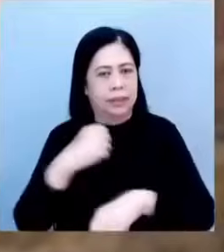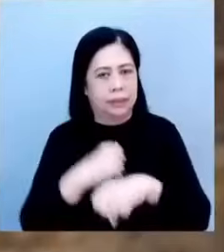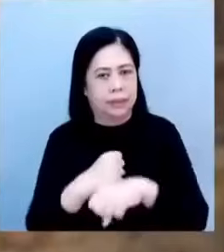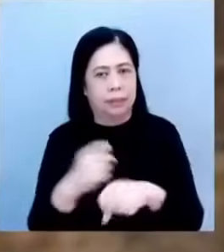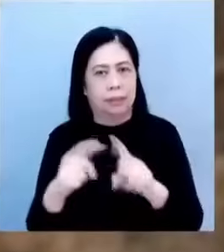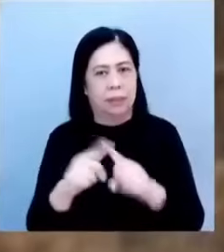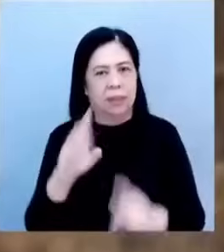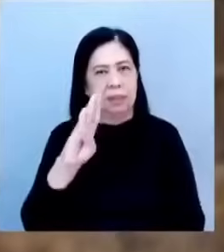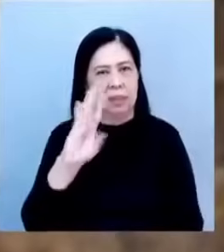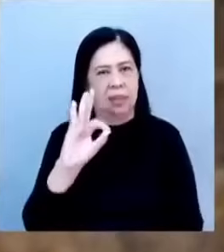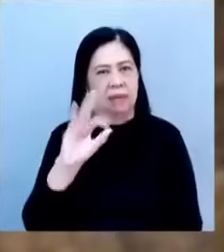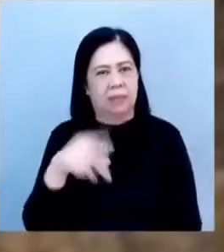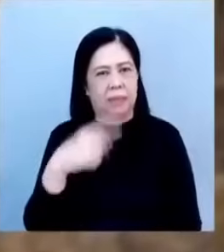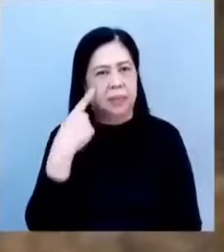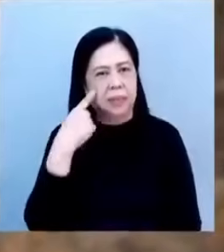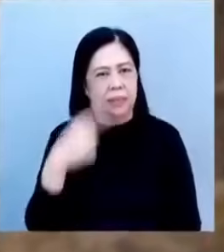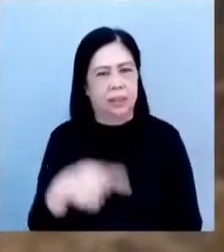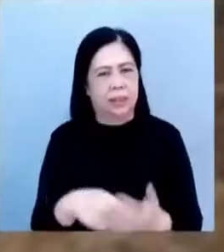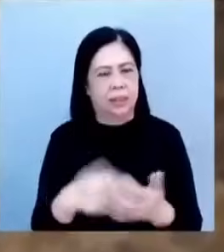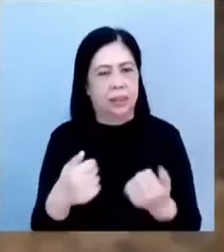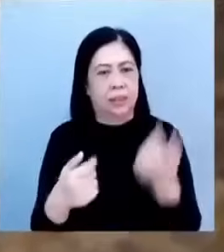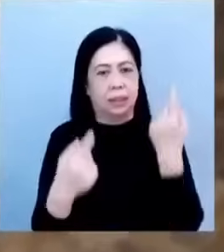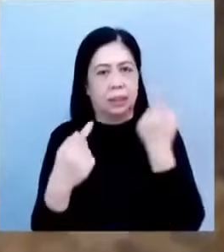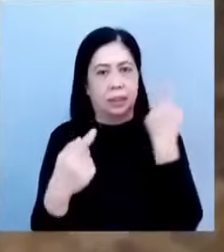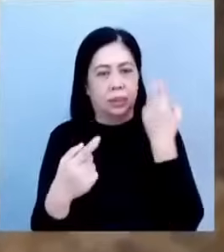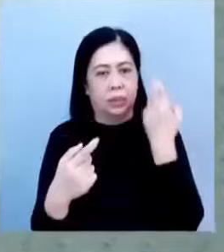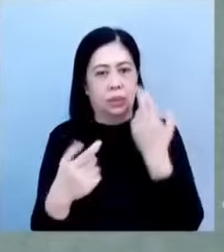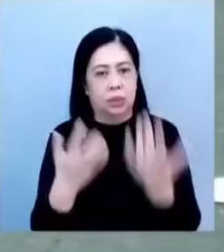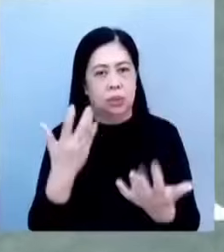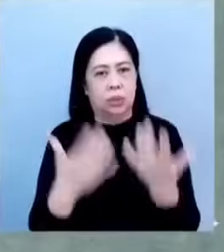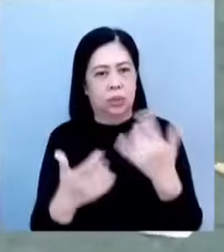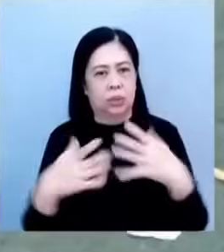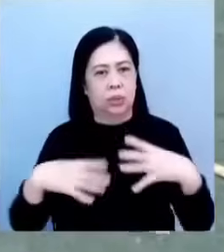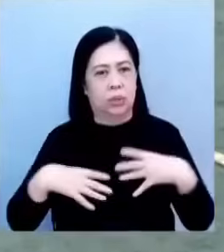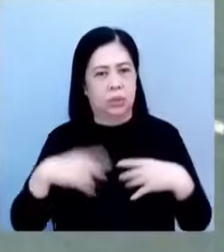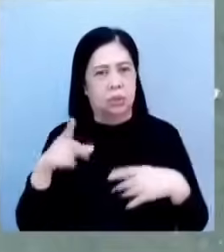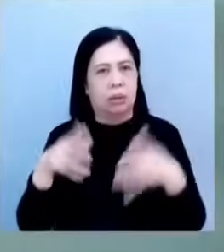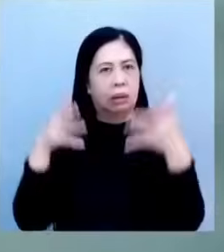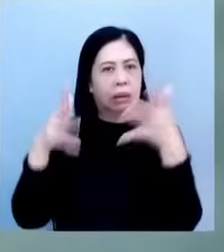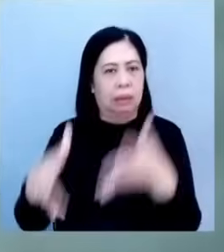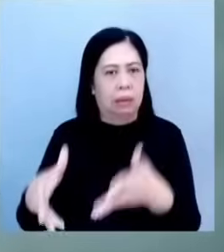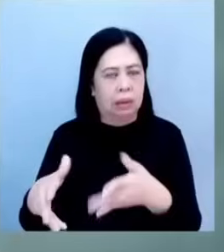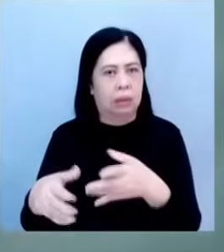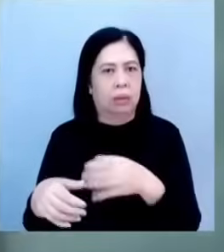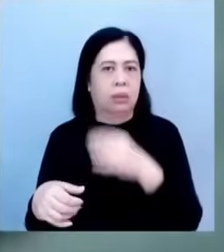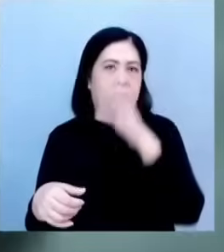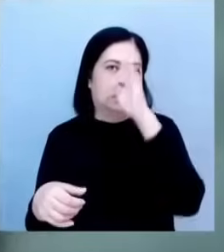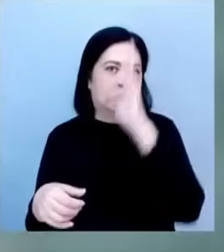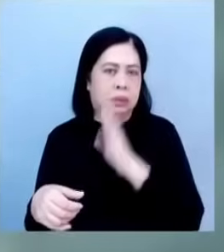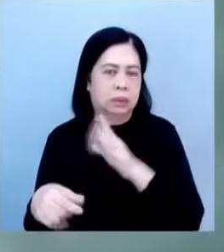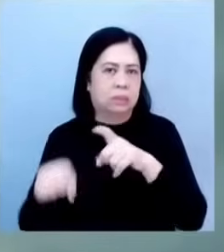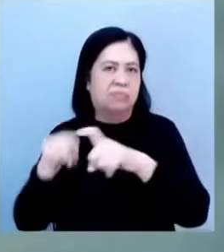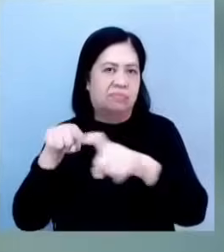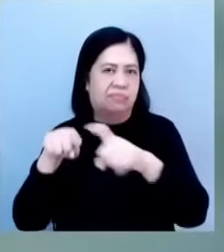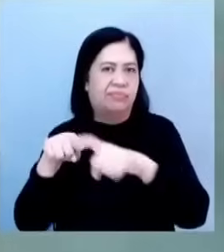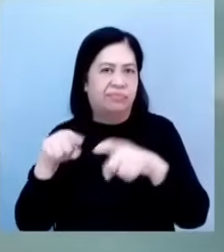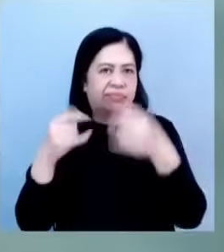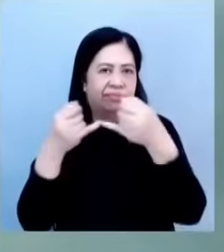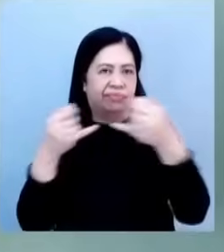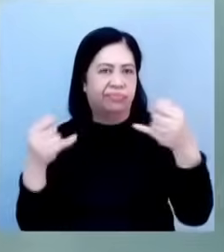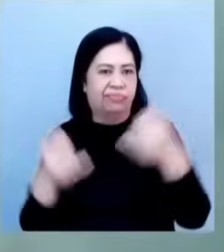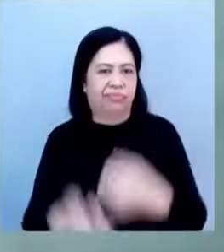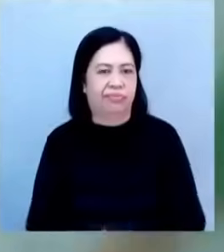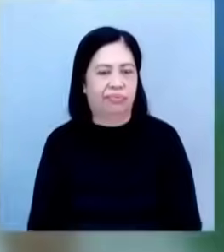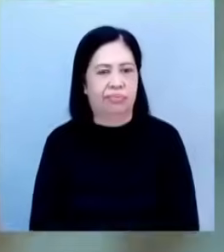BFB notes the leading cause of fire this holiday season is neglected or faulty electrical lines.